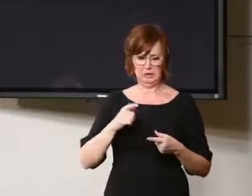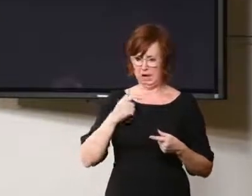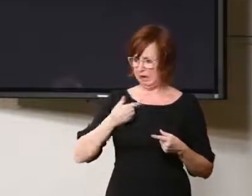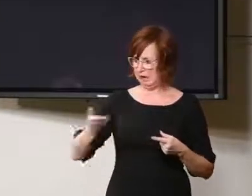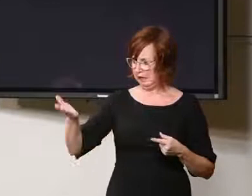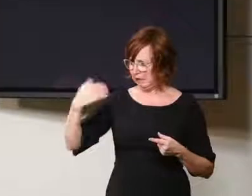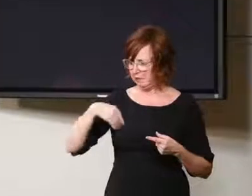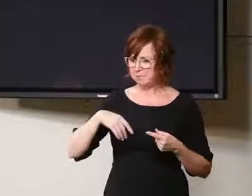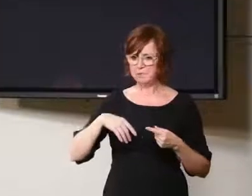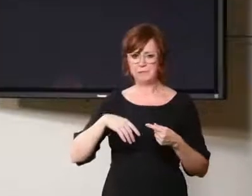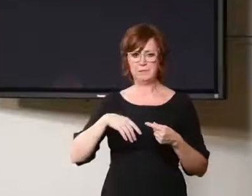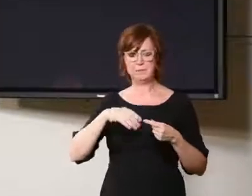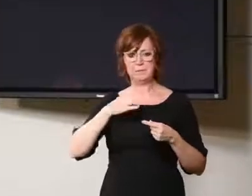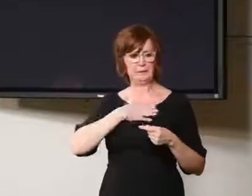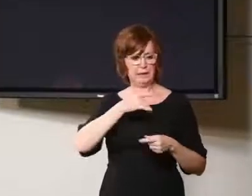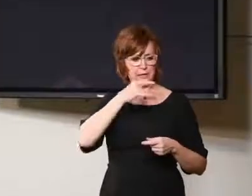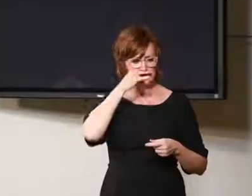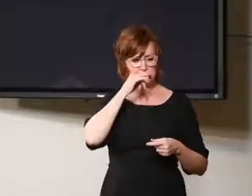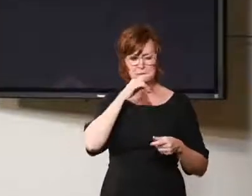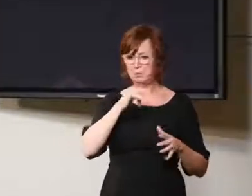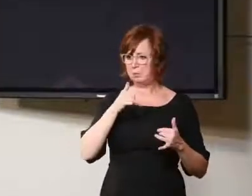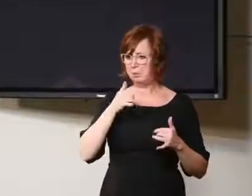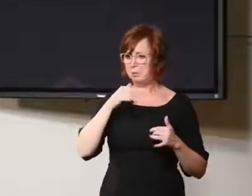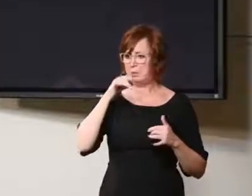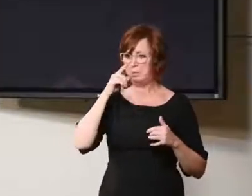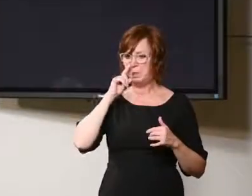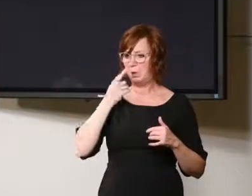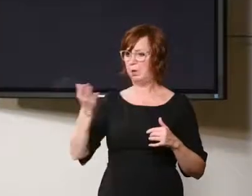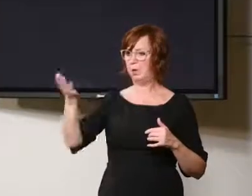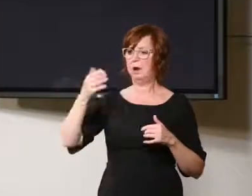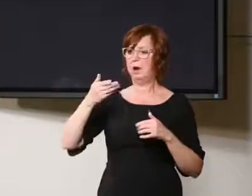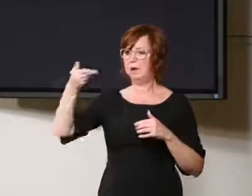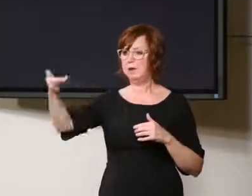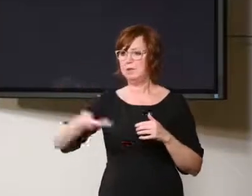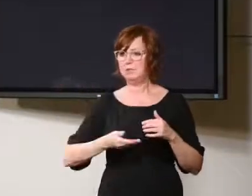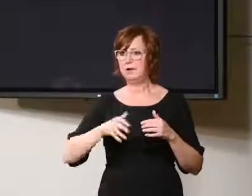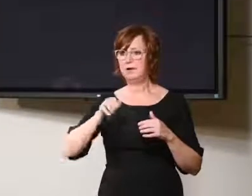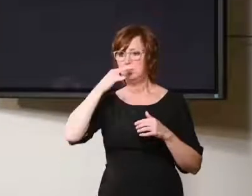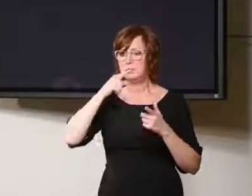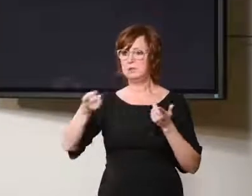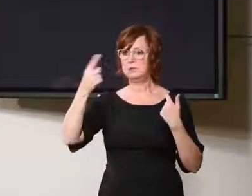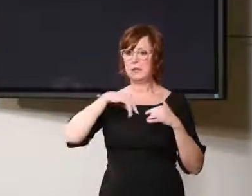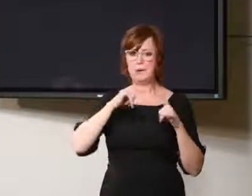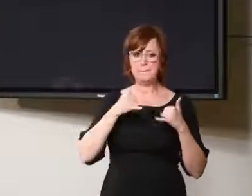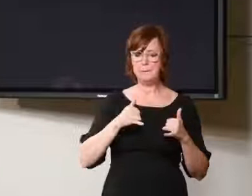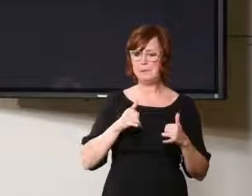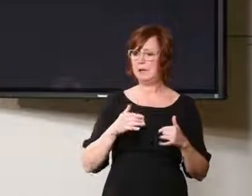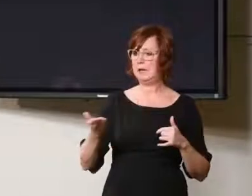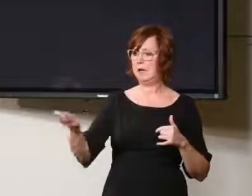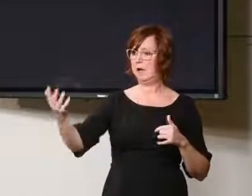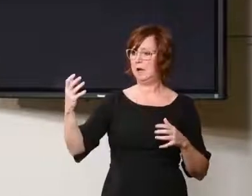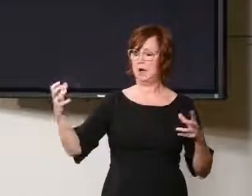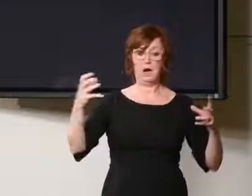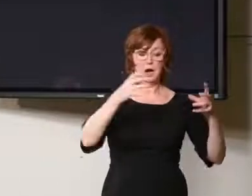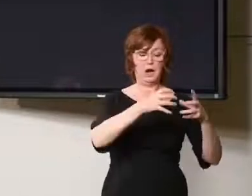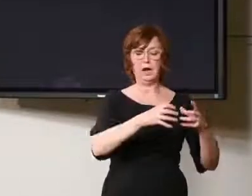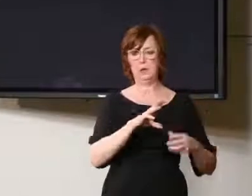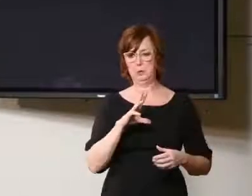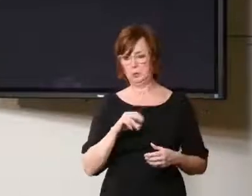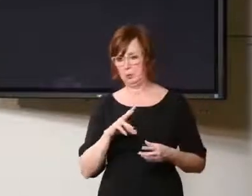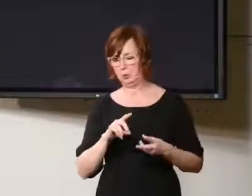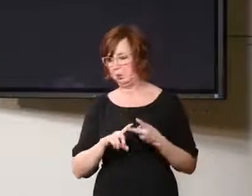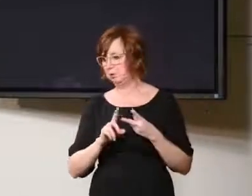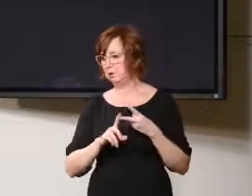play dates. They're not socializing. People are very careful even when they decide to visit their parents, for example,